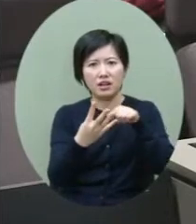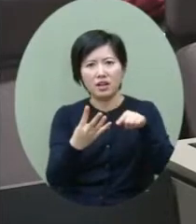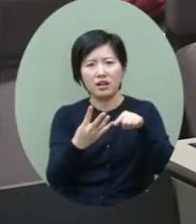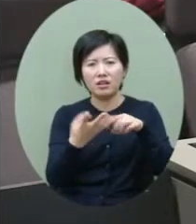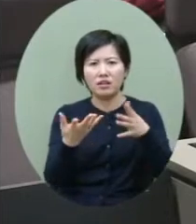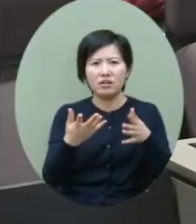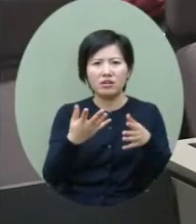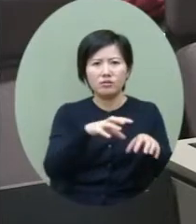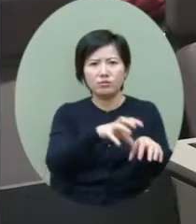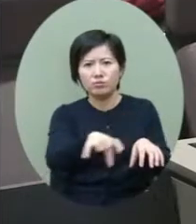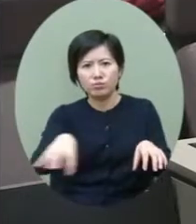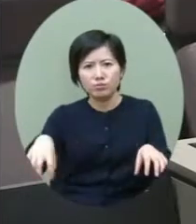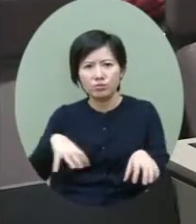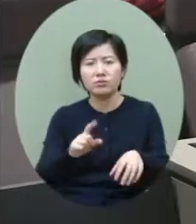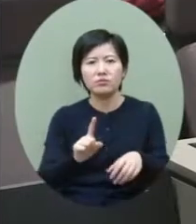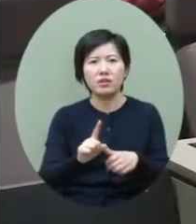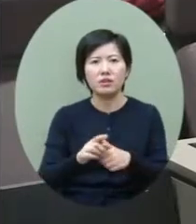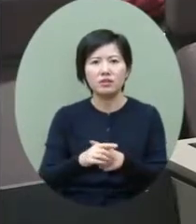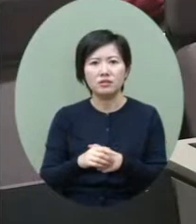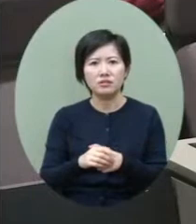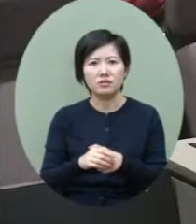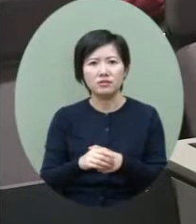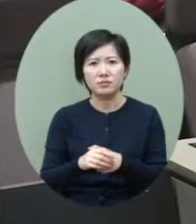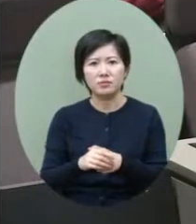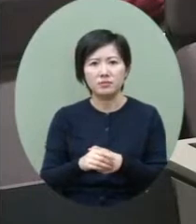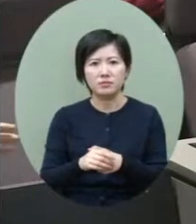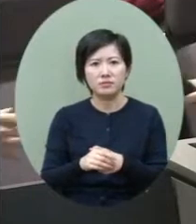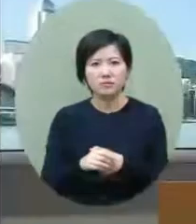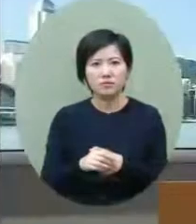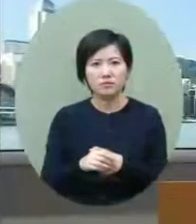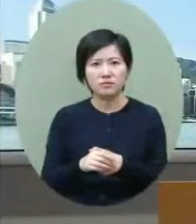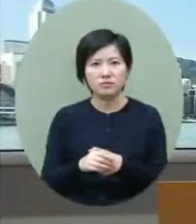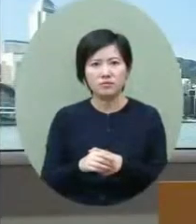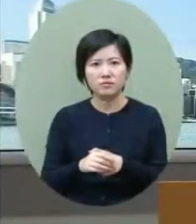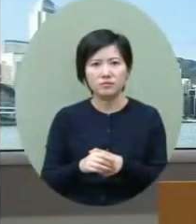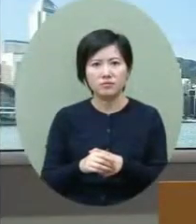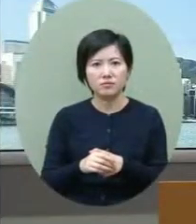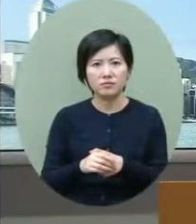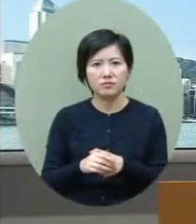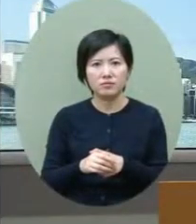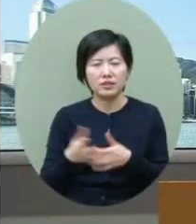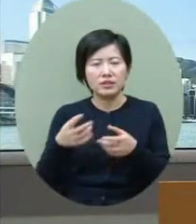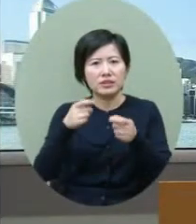units involved, can you tell us something more about the source of transmission?